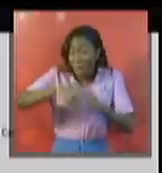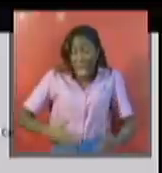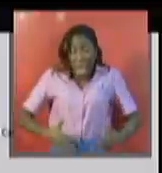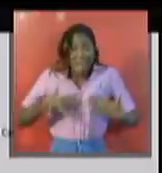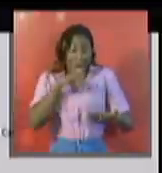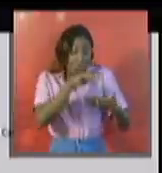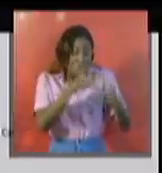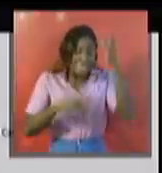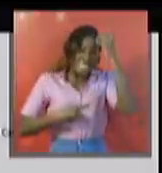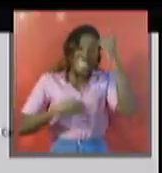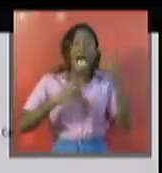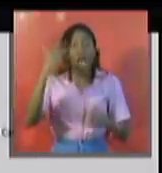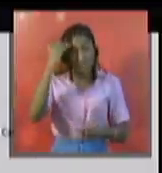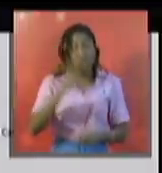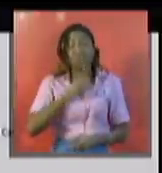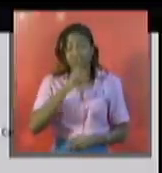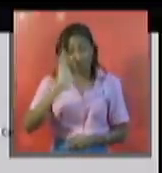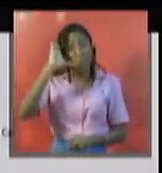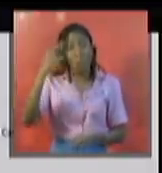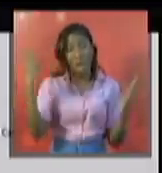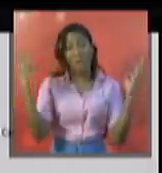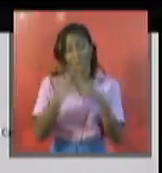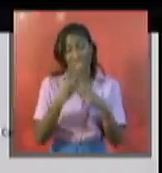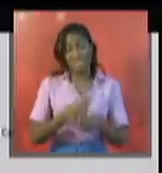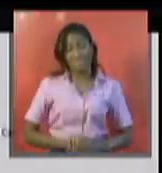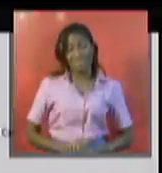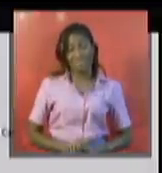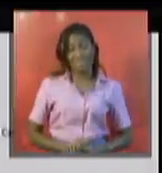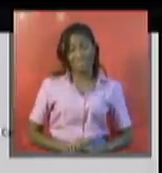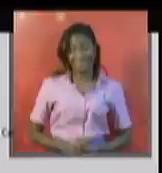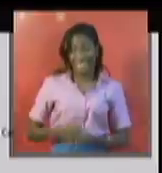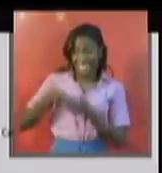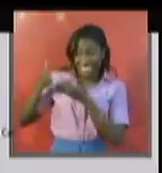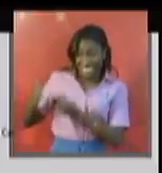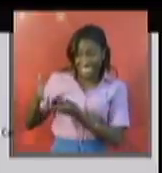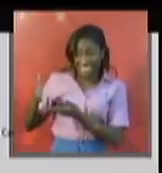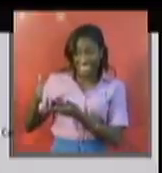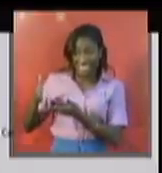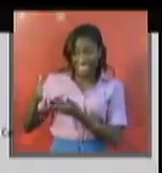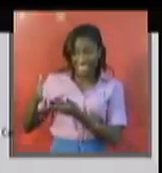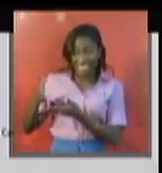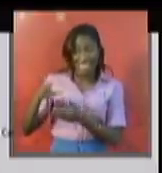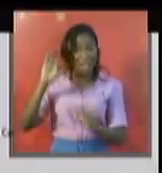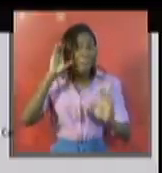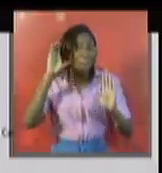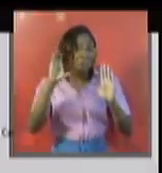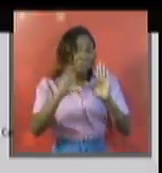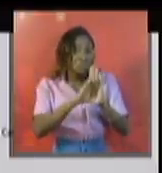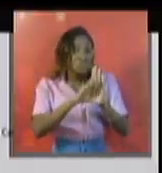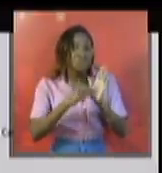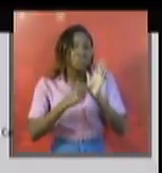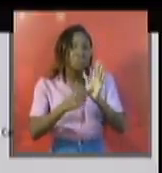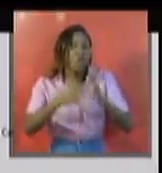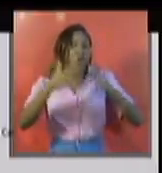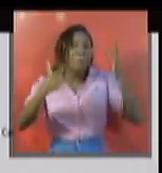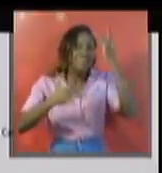right is what Dr. Hines said last week. This is the math of epidemics across the world as